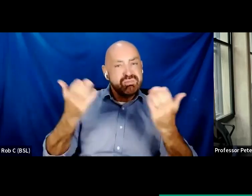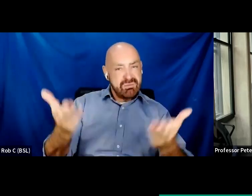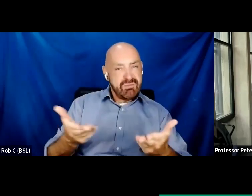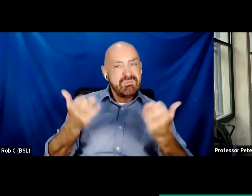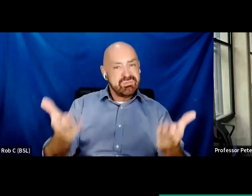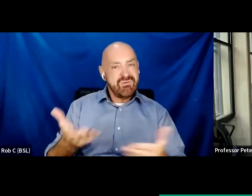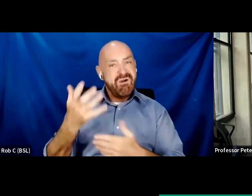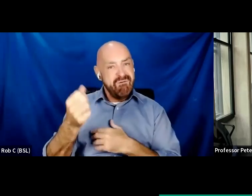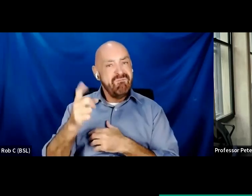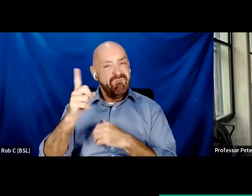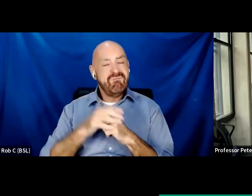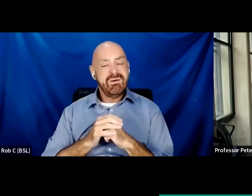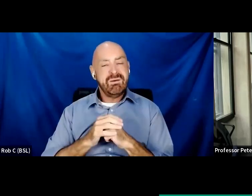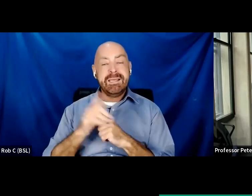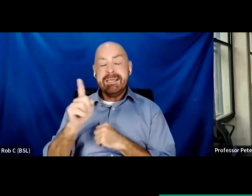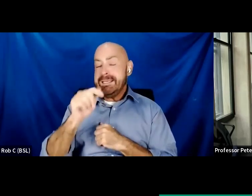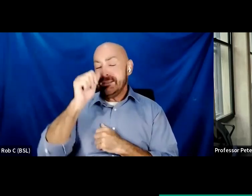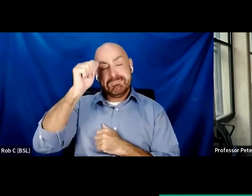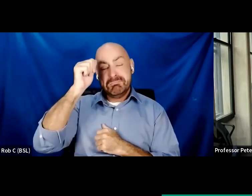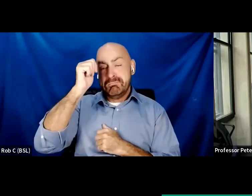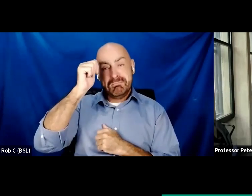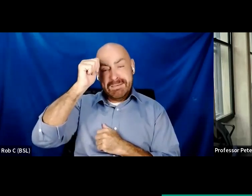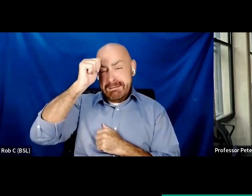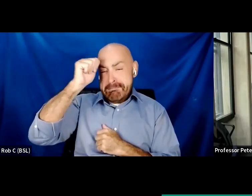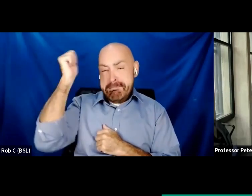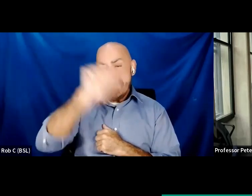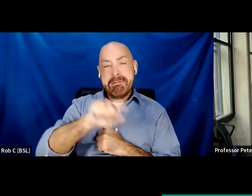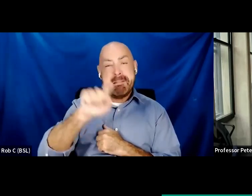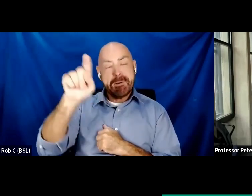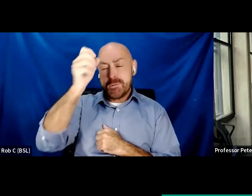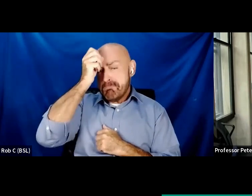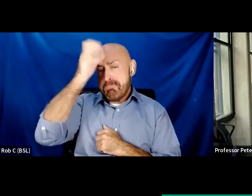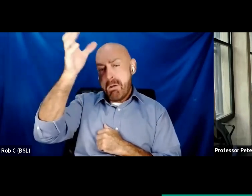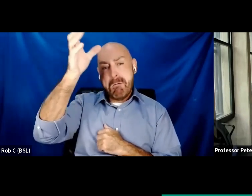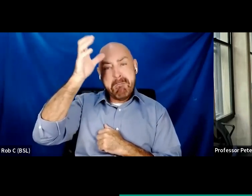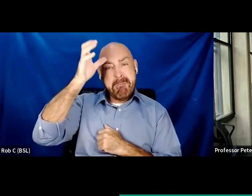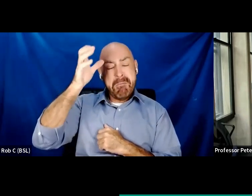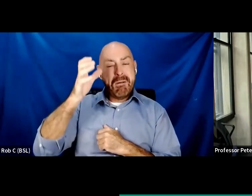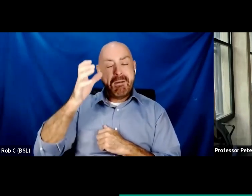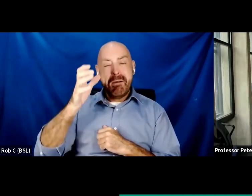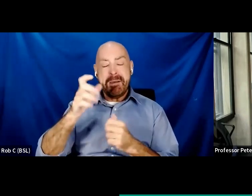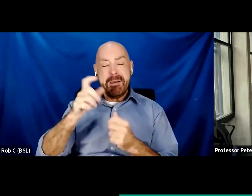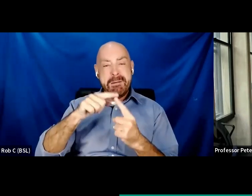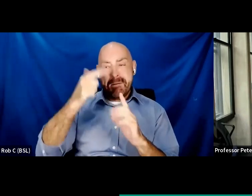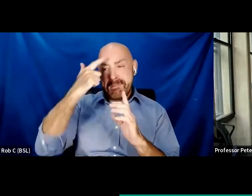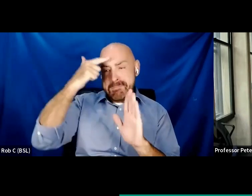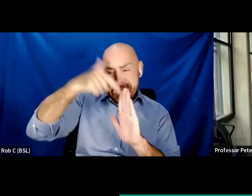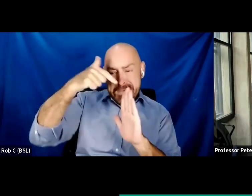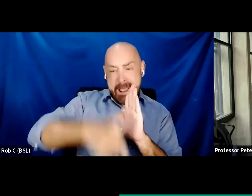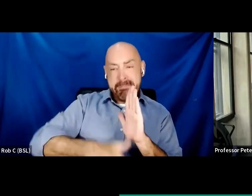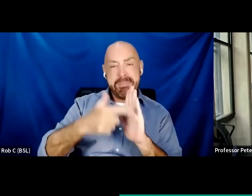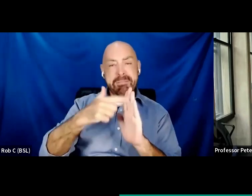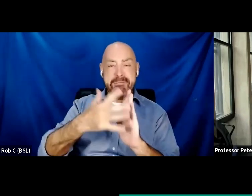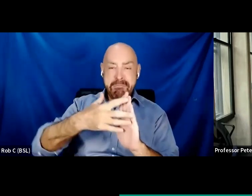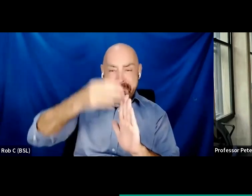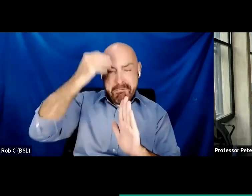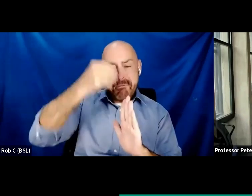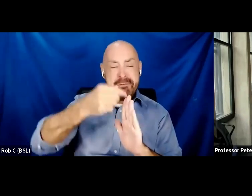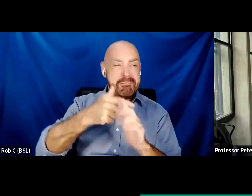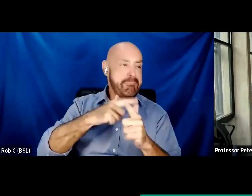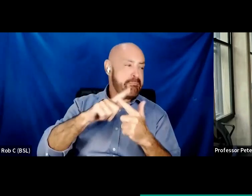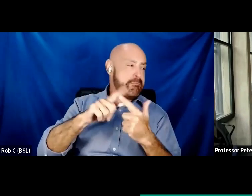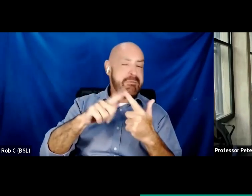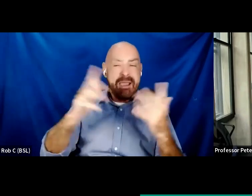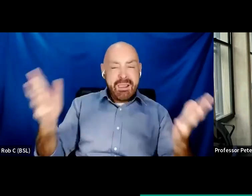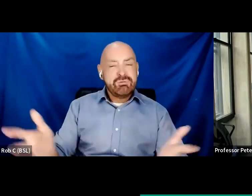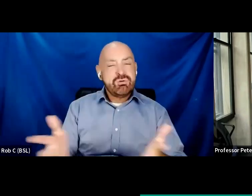And he's a true intellectual, combining both depth and breadth of learning and